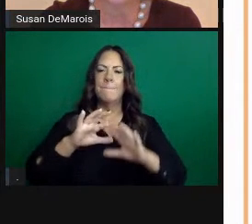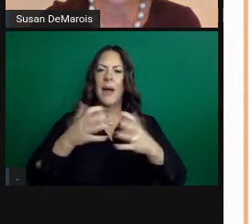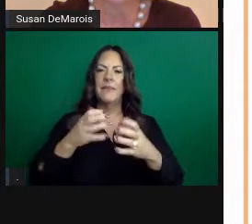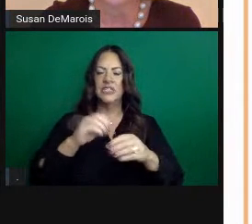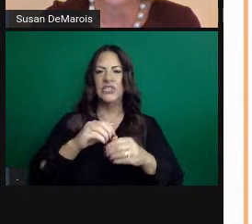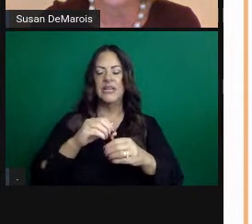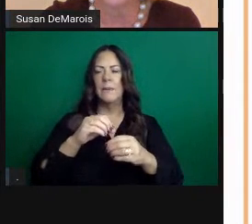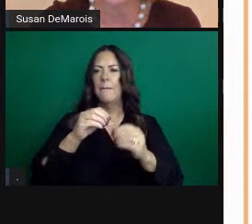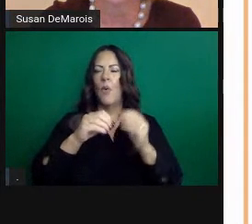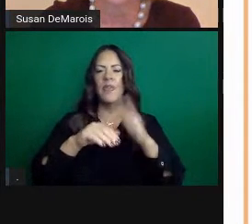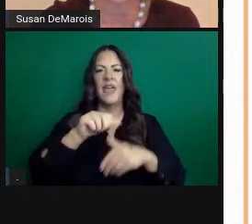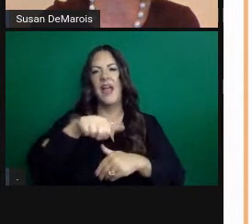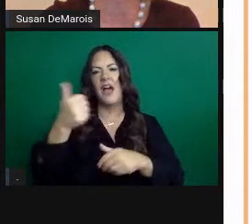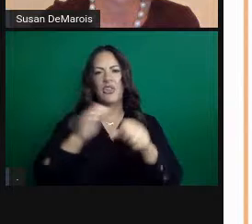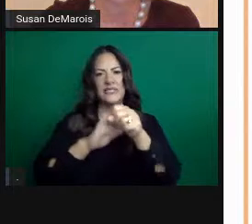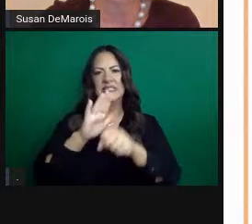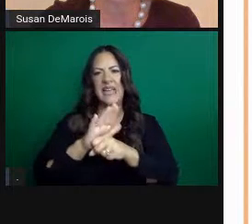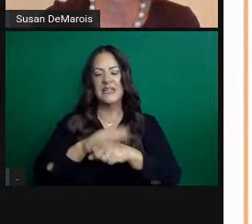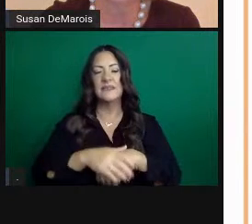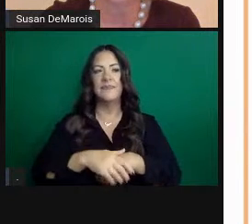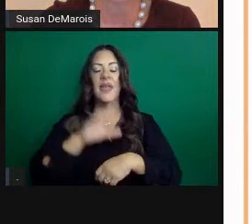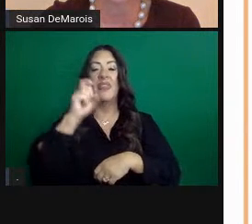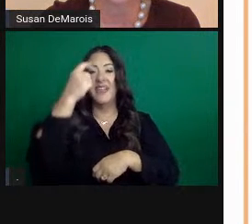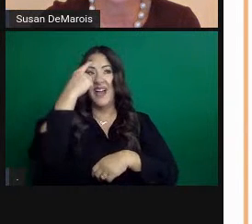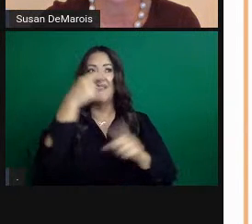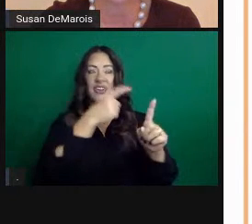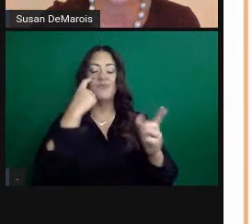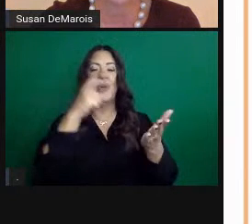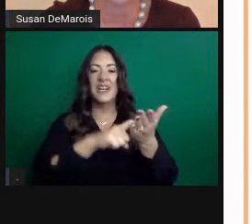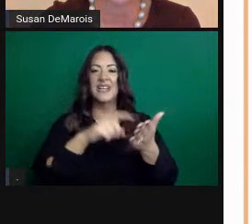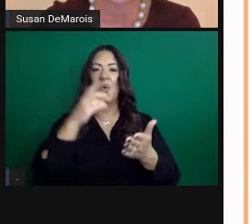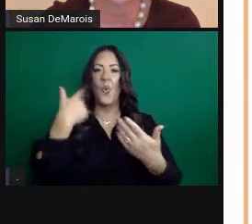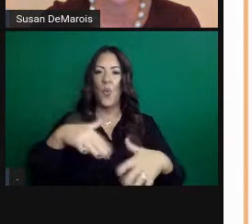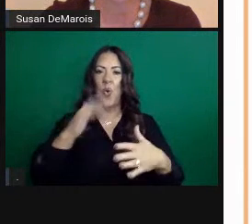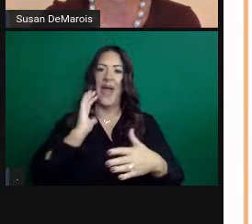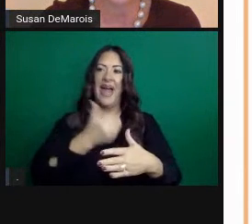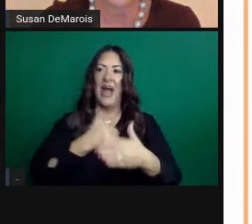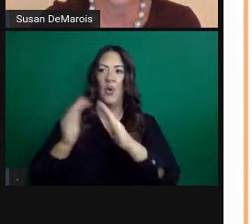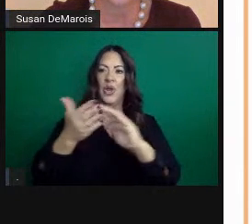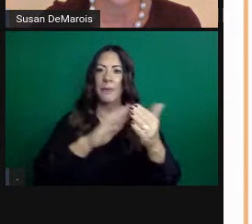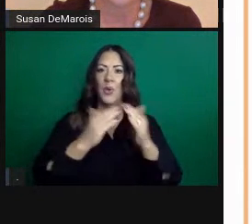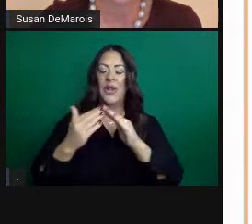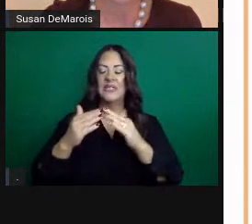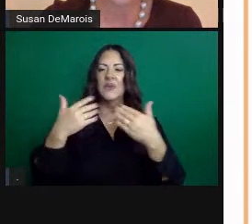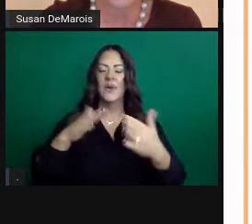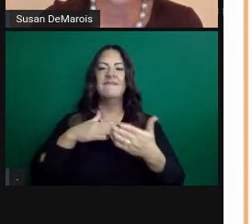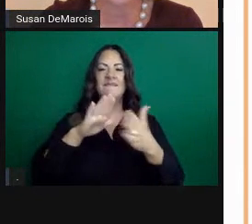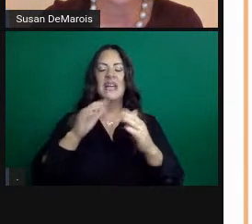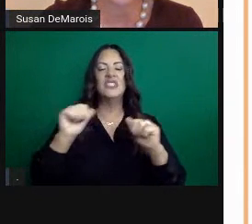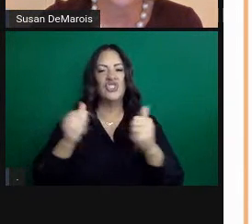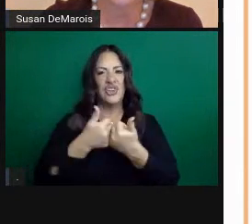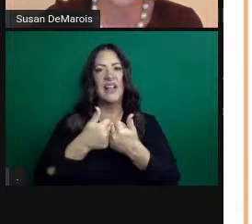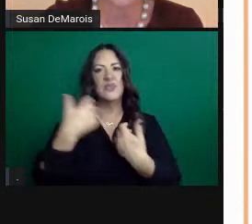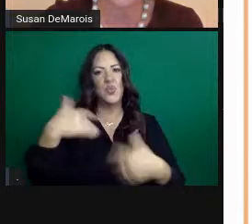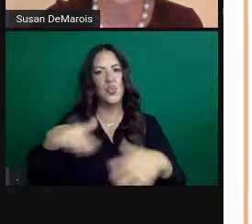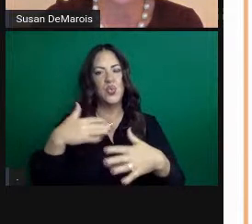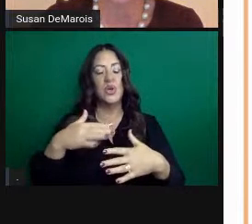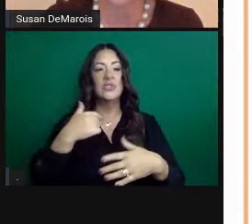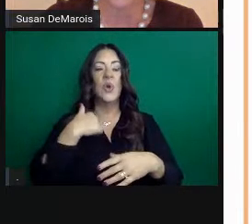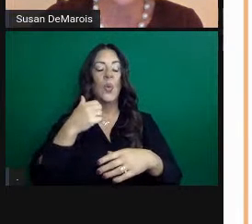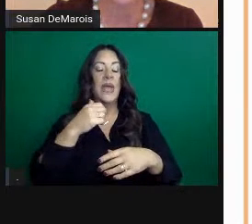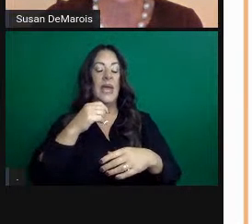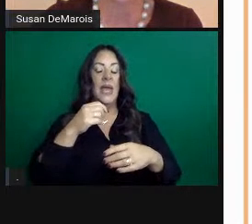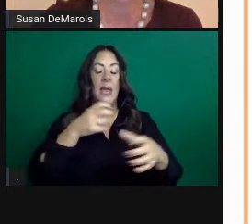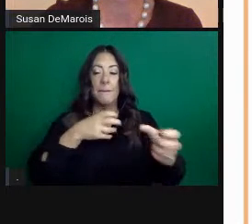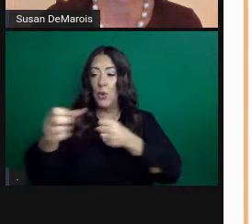his administration recognize the scale of the challenges our communities are facing. Together, we've crafted inclusive